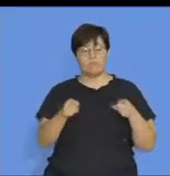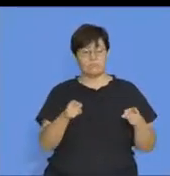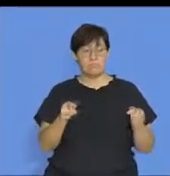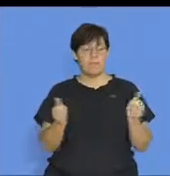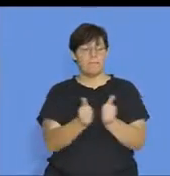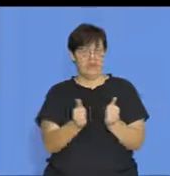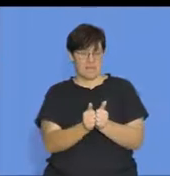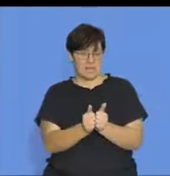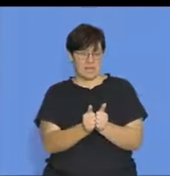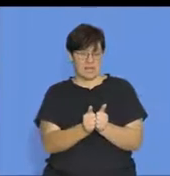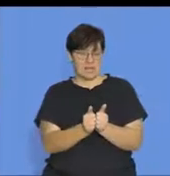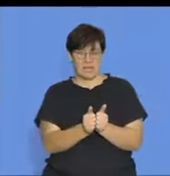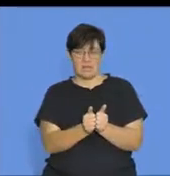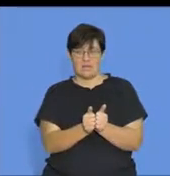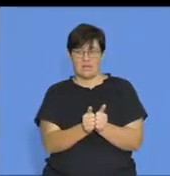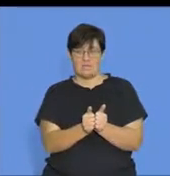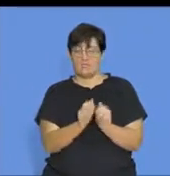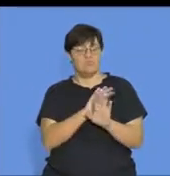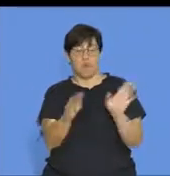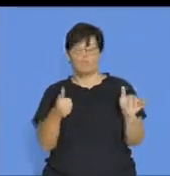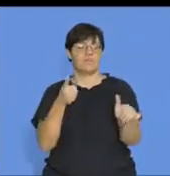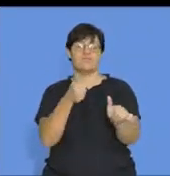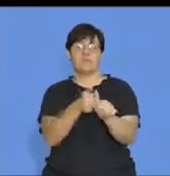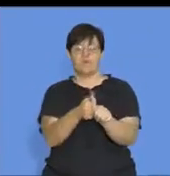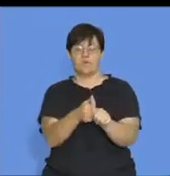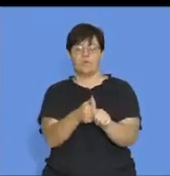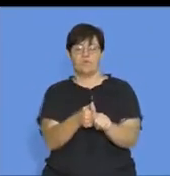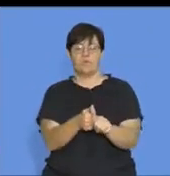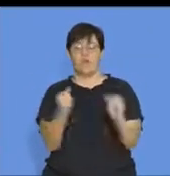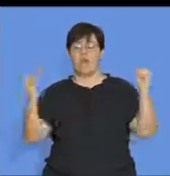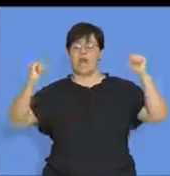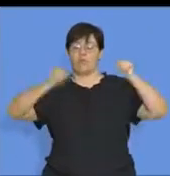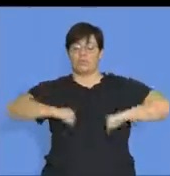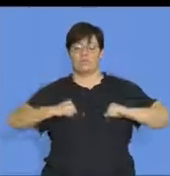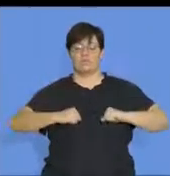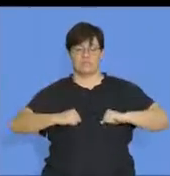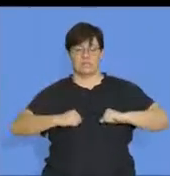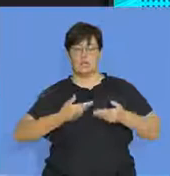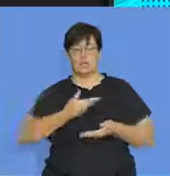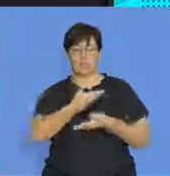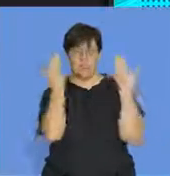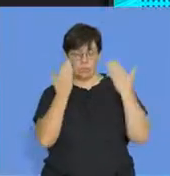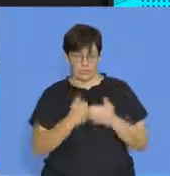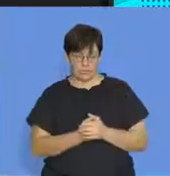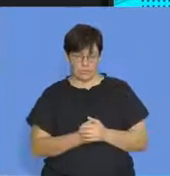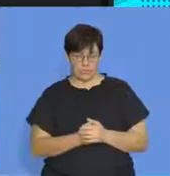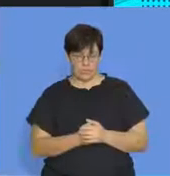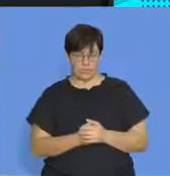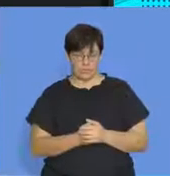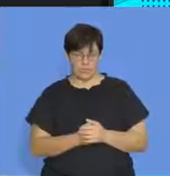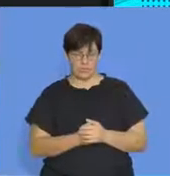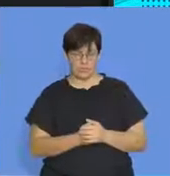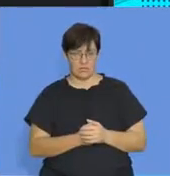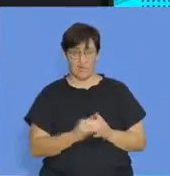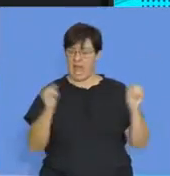not adhering to the partnership agreement? Now, we are not given the